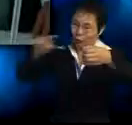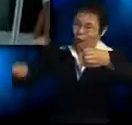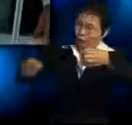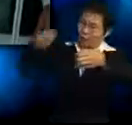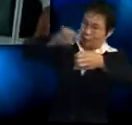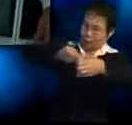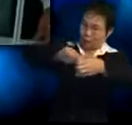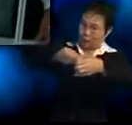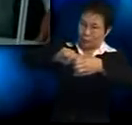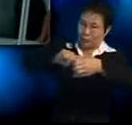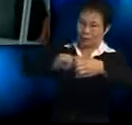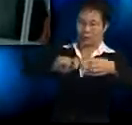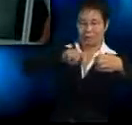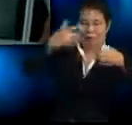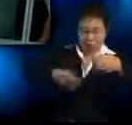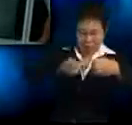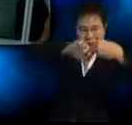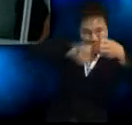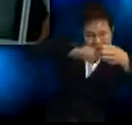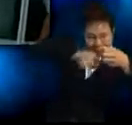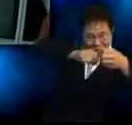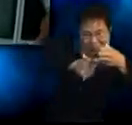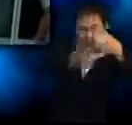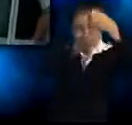attach it to the retort stand.